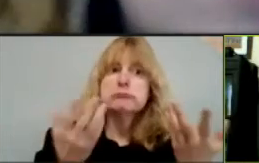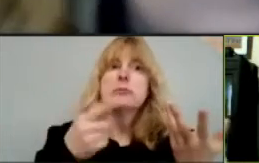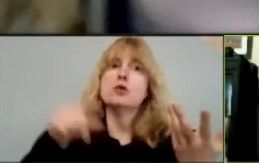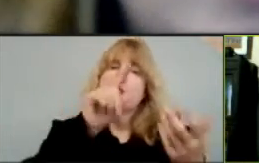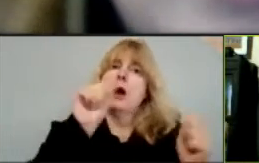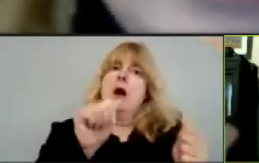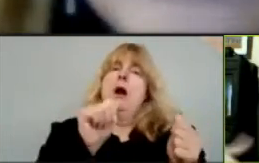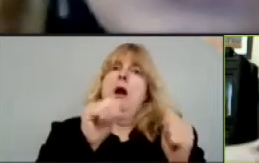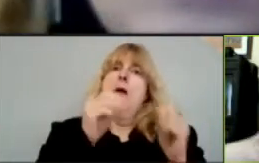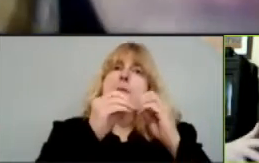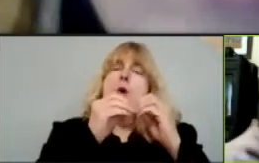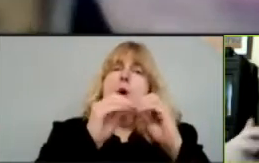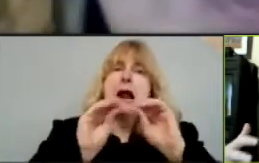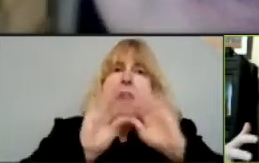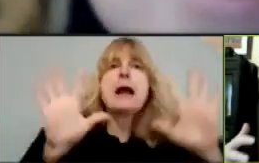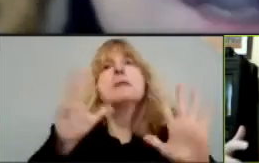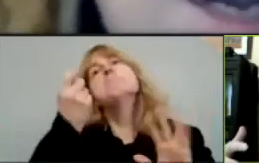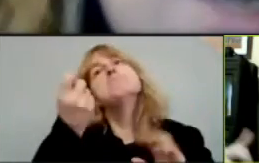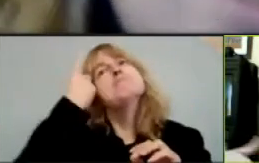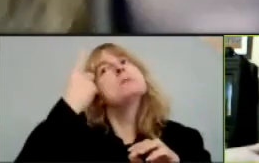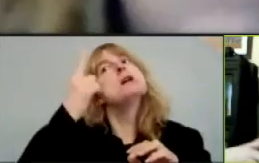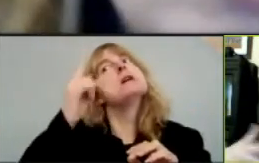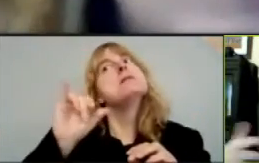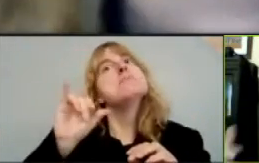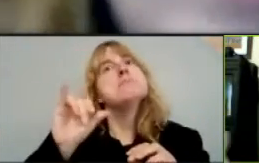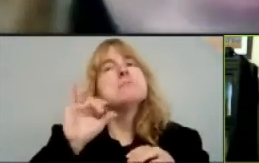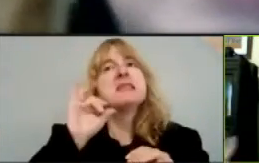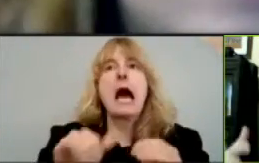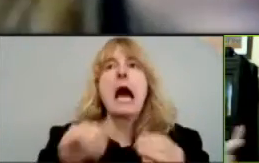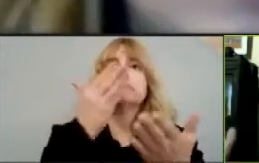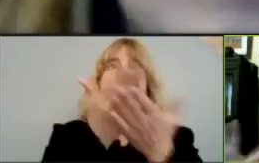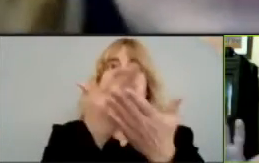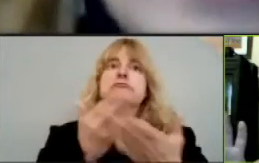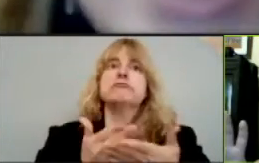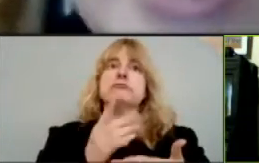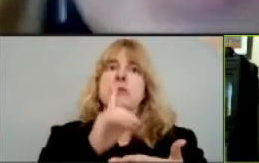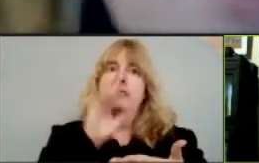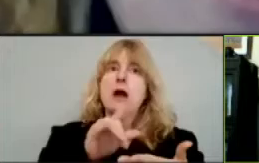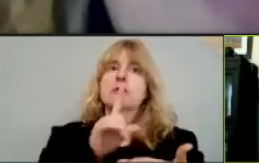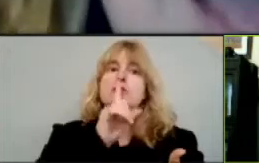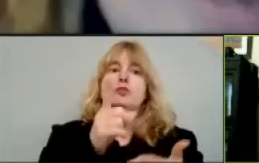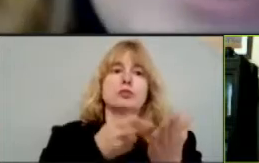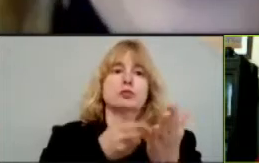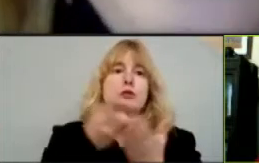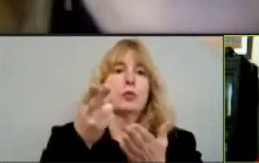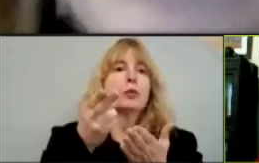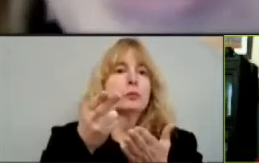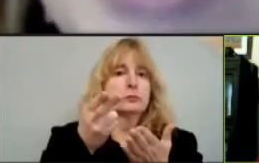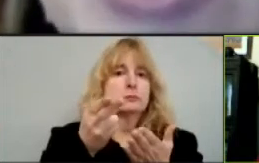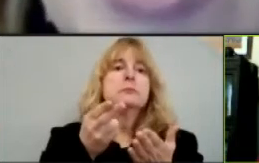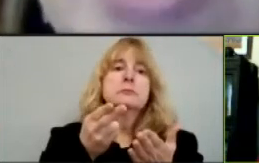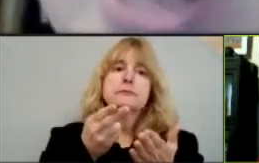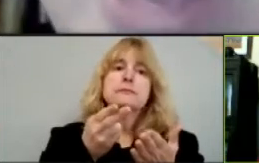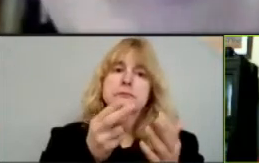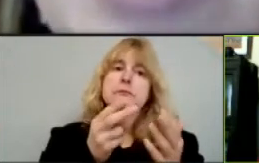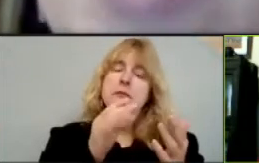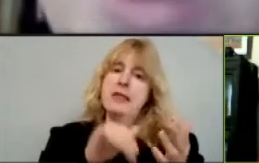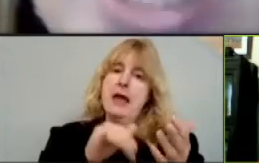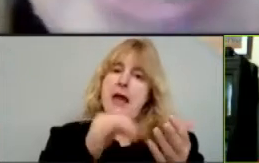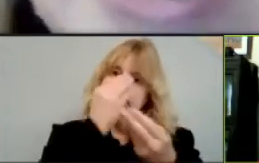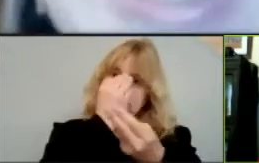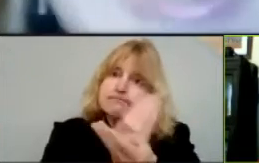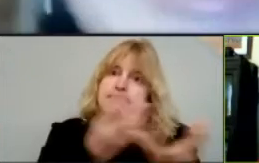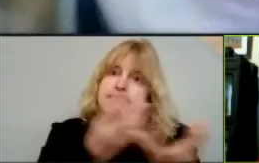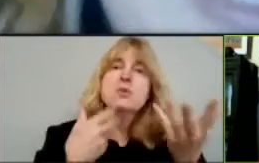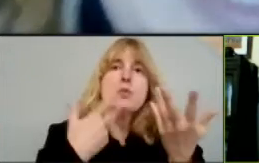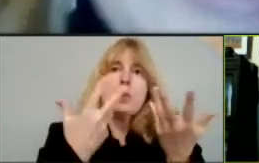better understand what the facts are and what truth is. And so with that, we want to make sure that